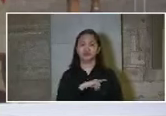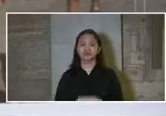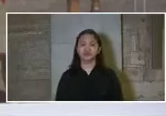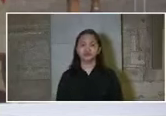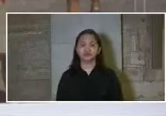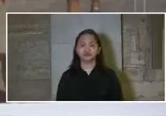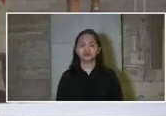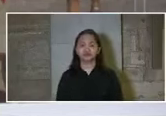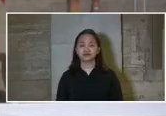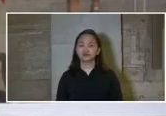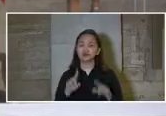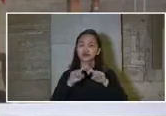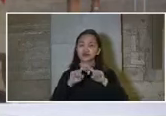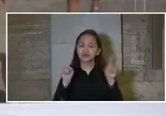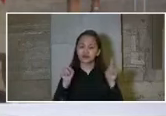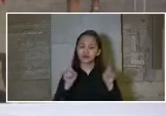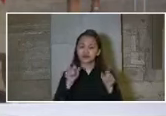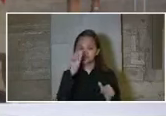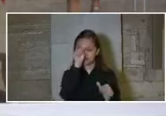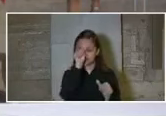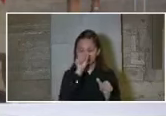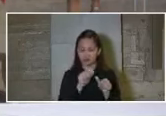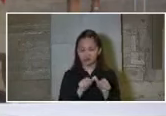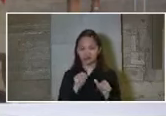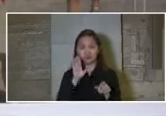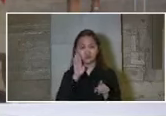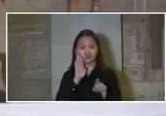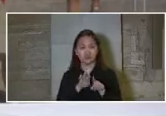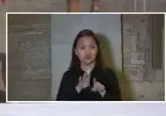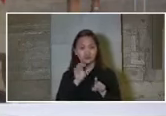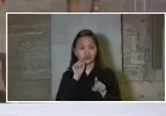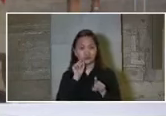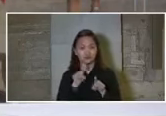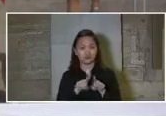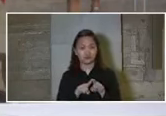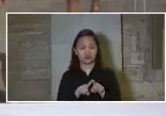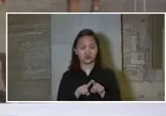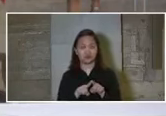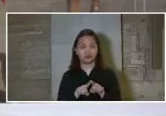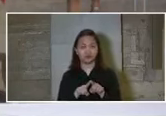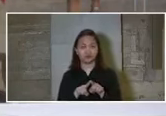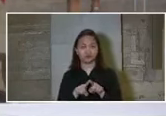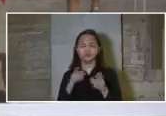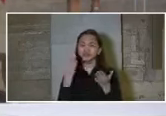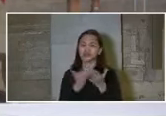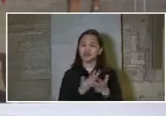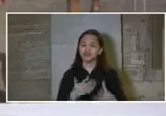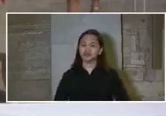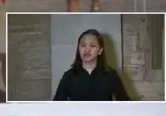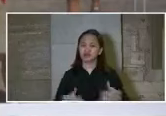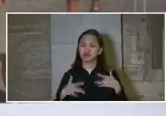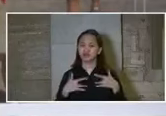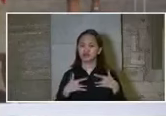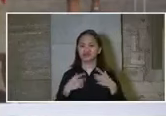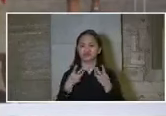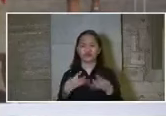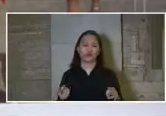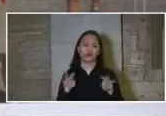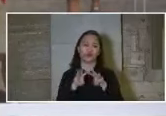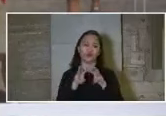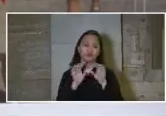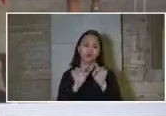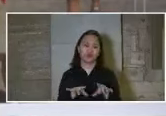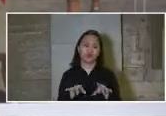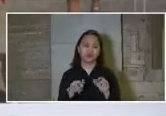But let us also remember, my dear brothers and sisters, that that new life is nonsense